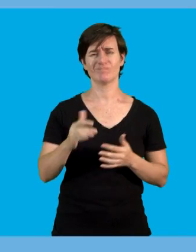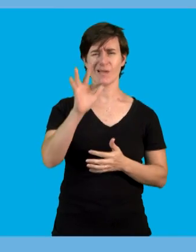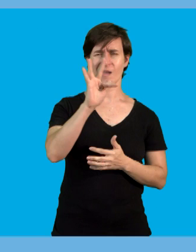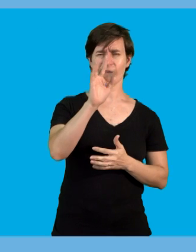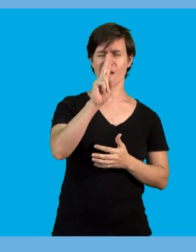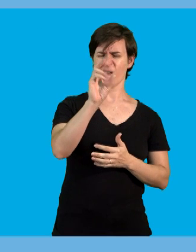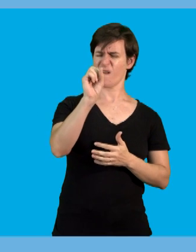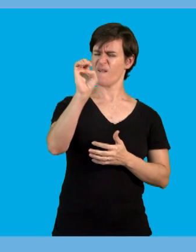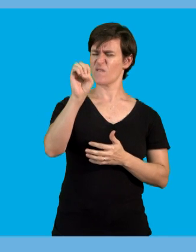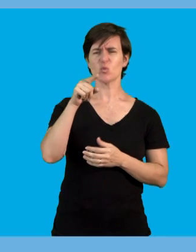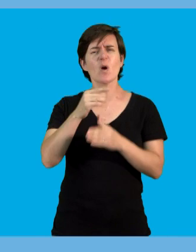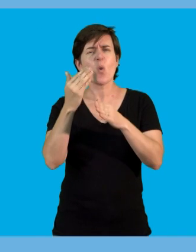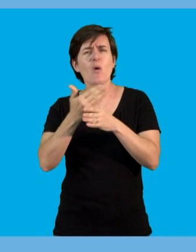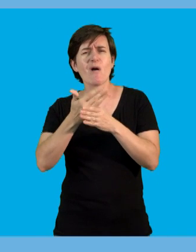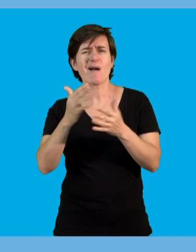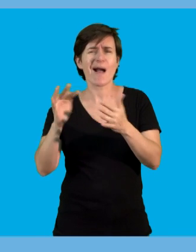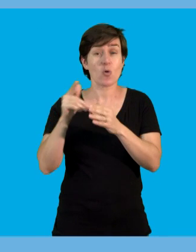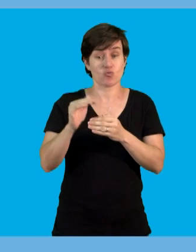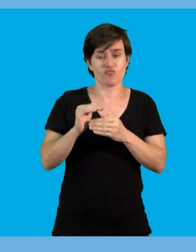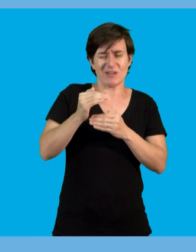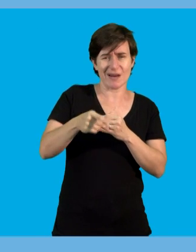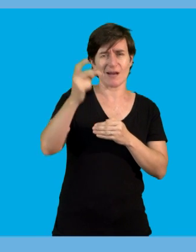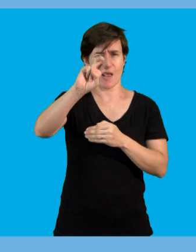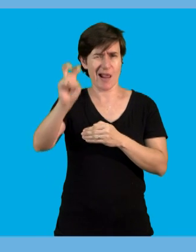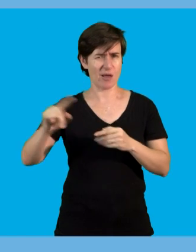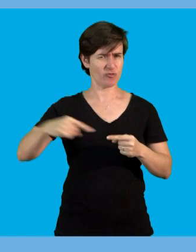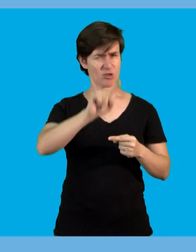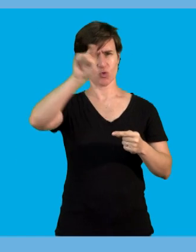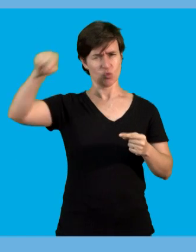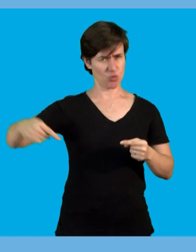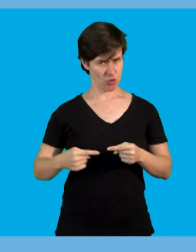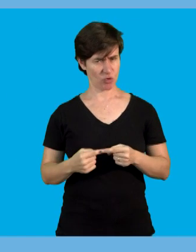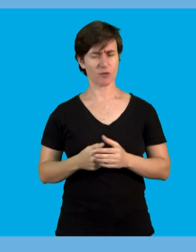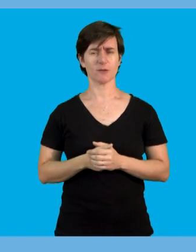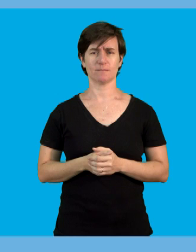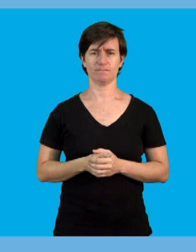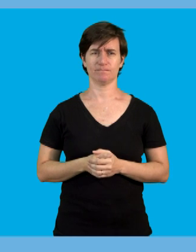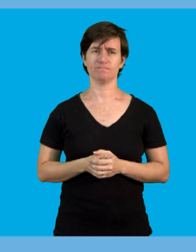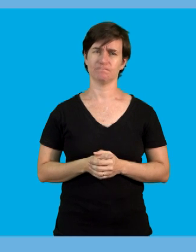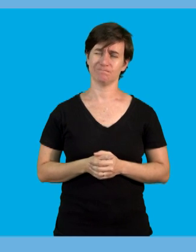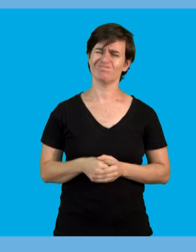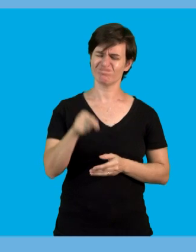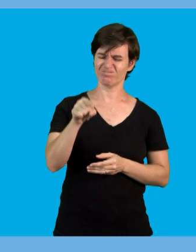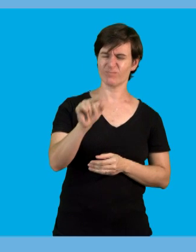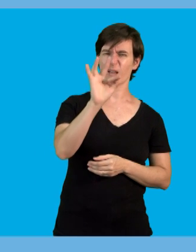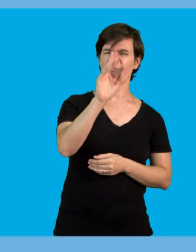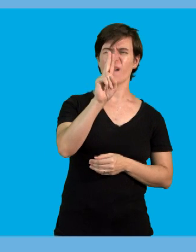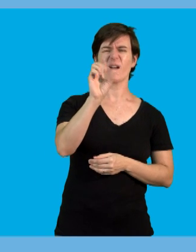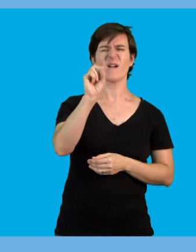a fuse functions to protect an electric circuit. So we need to know that the